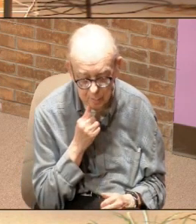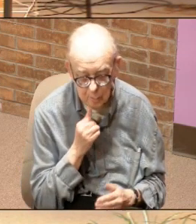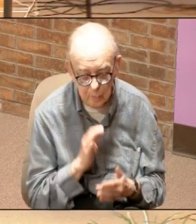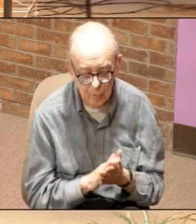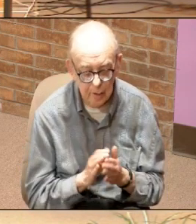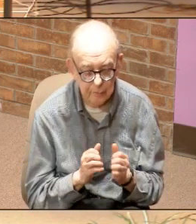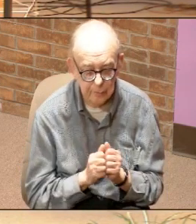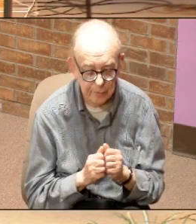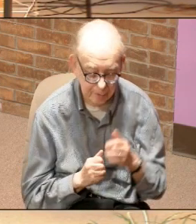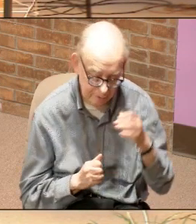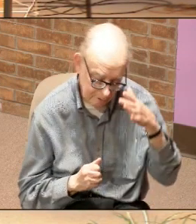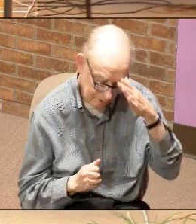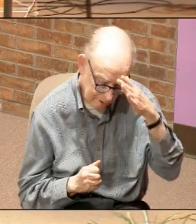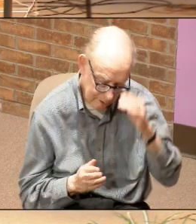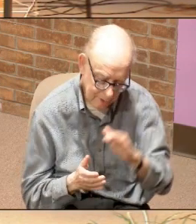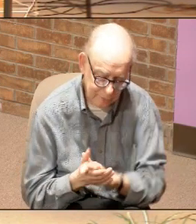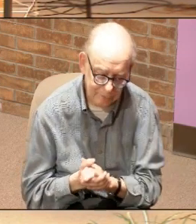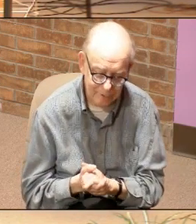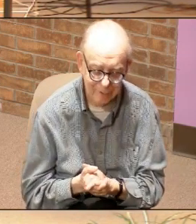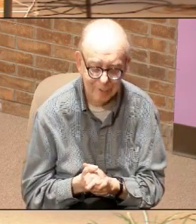husband,